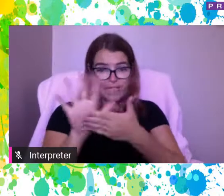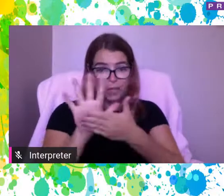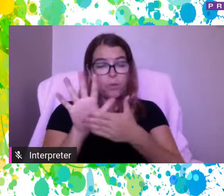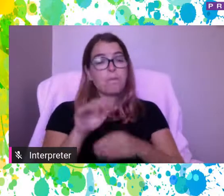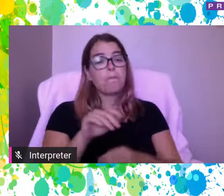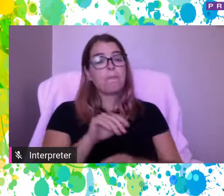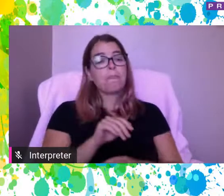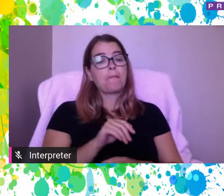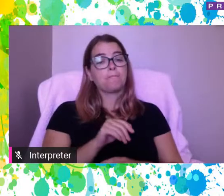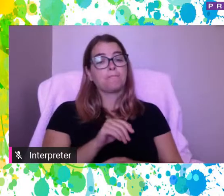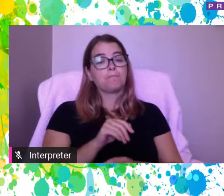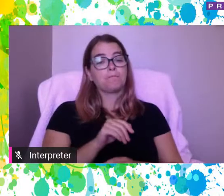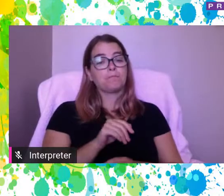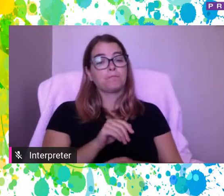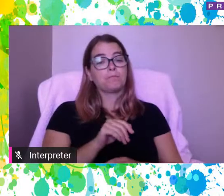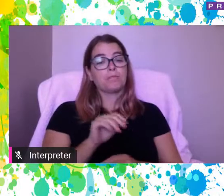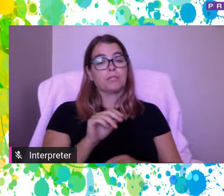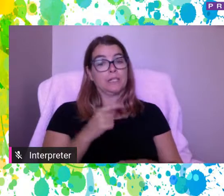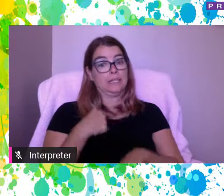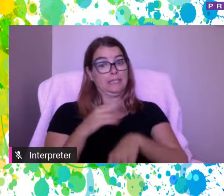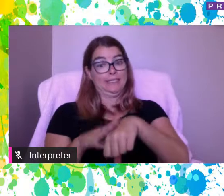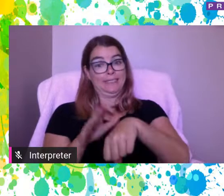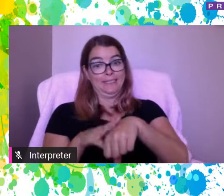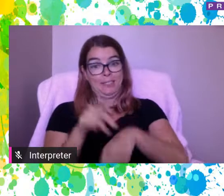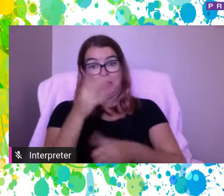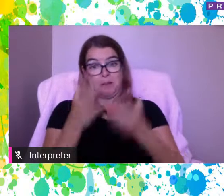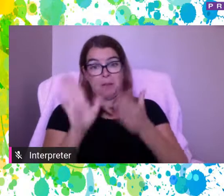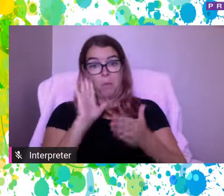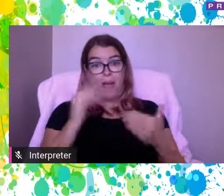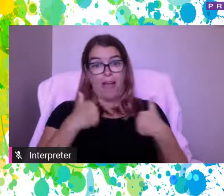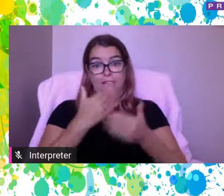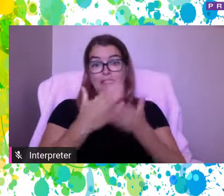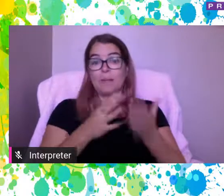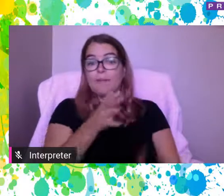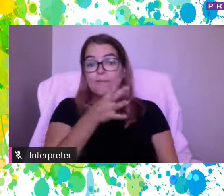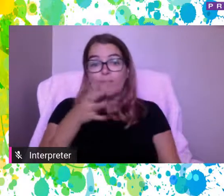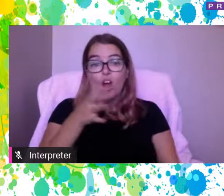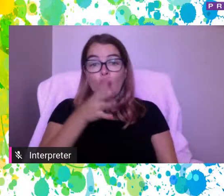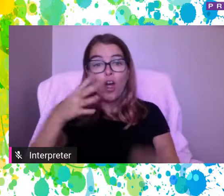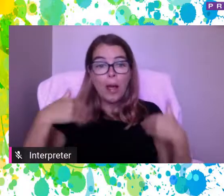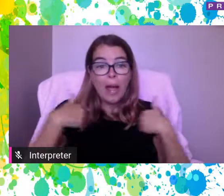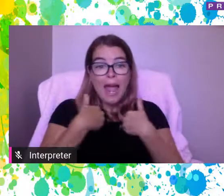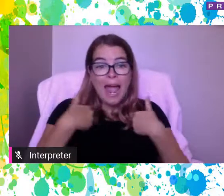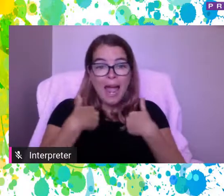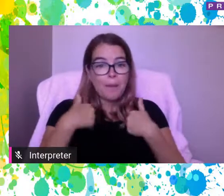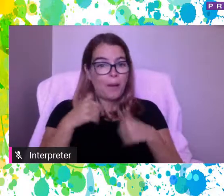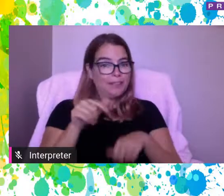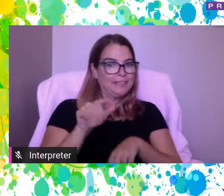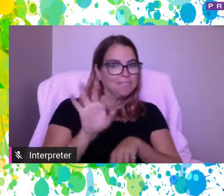there may also be some farm animals that you might get to see at some point. Easter egg for you there.